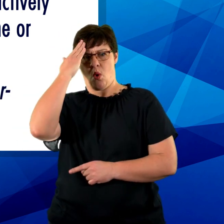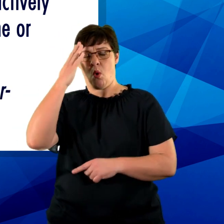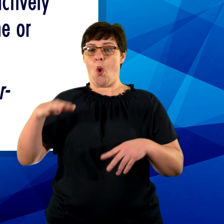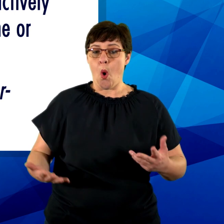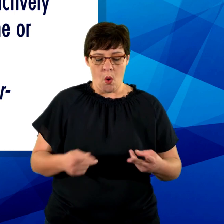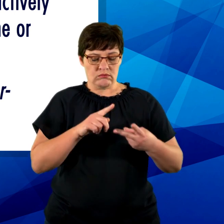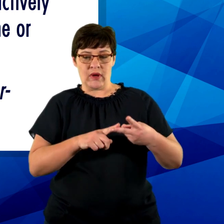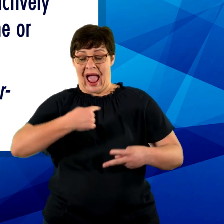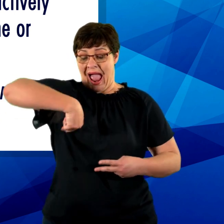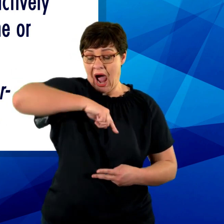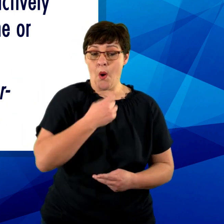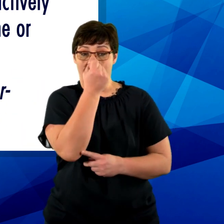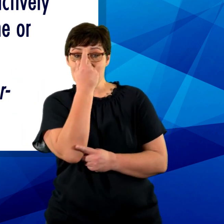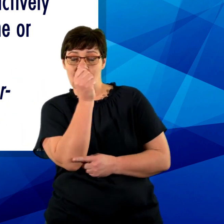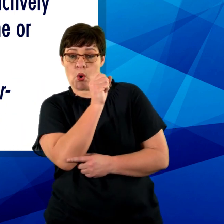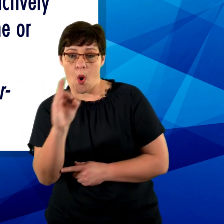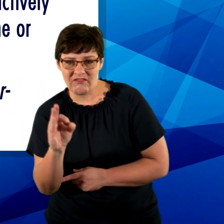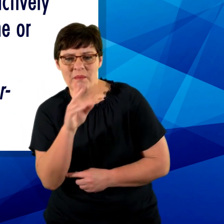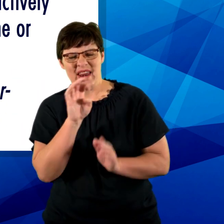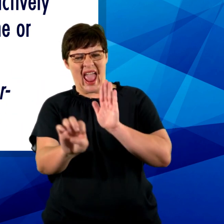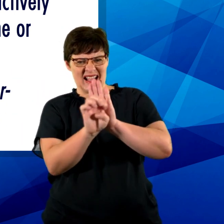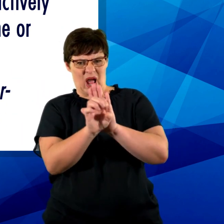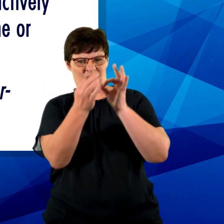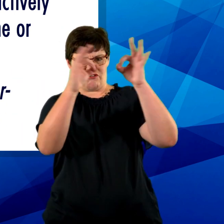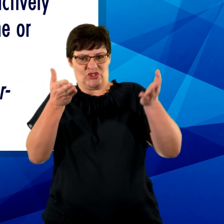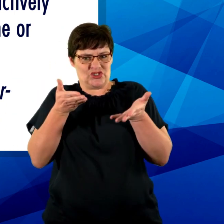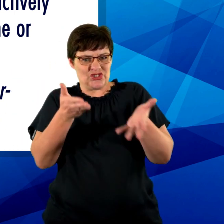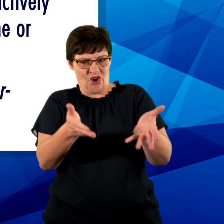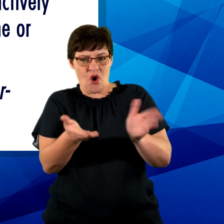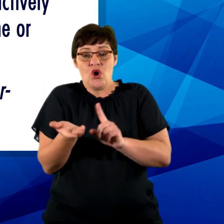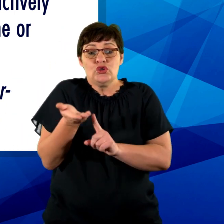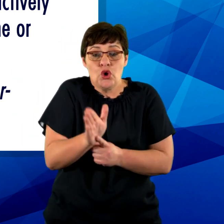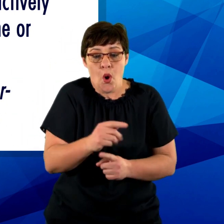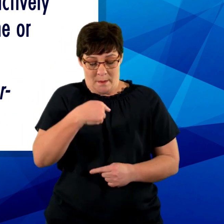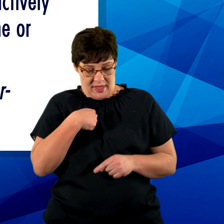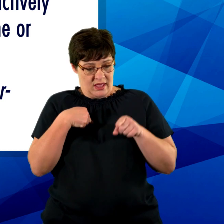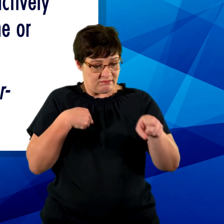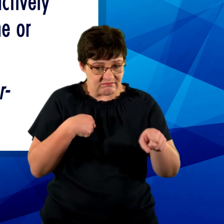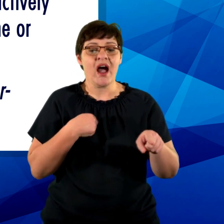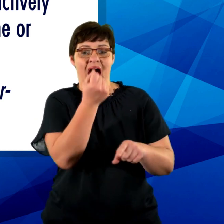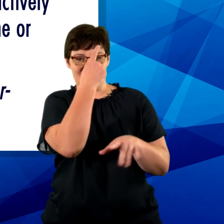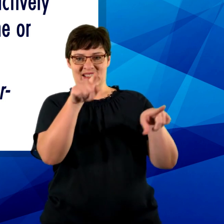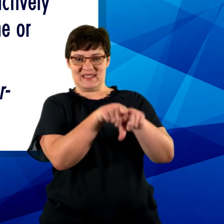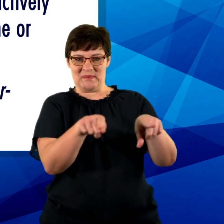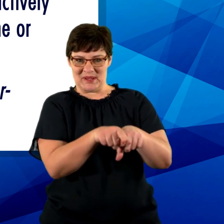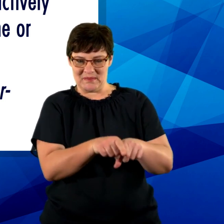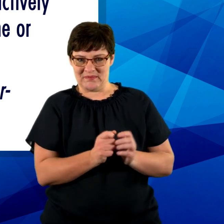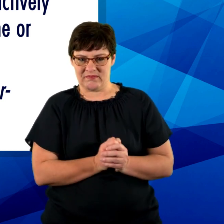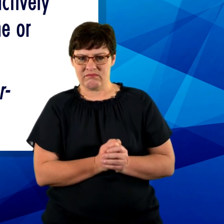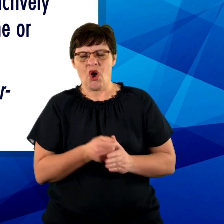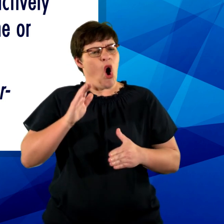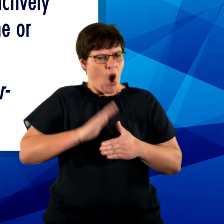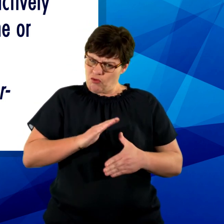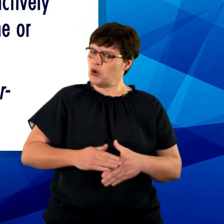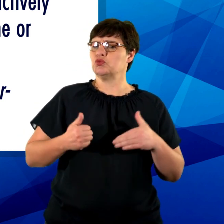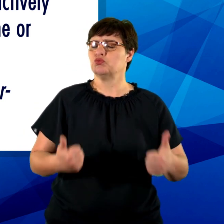our understanding of, are examples of phrases indicating shared knowledge. The use of the phrase, of